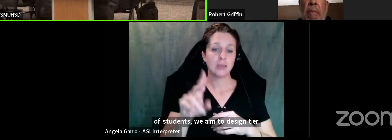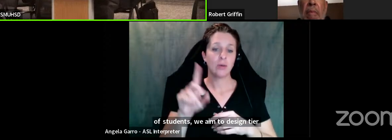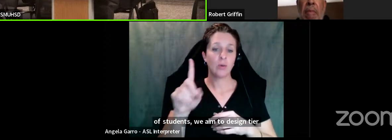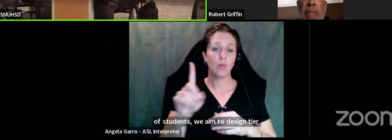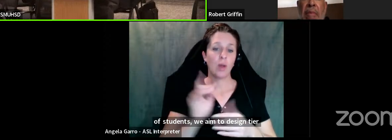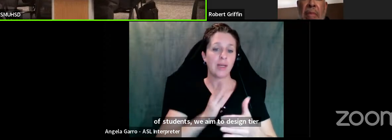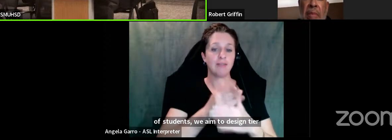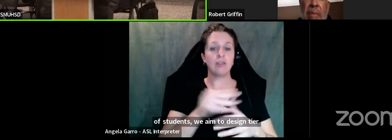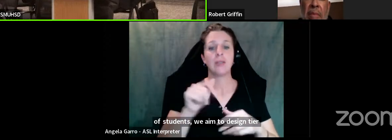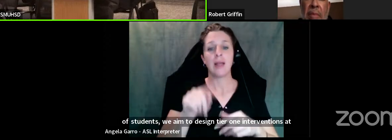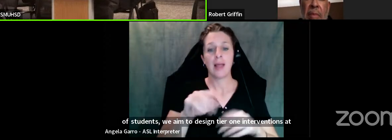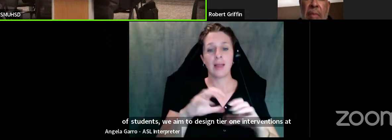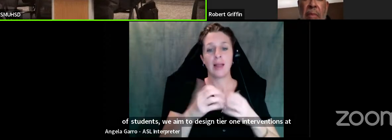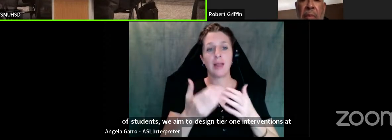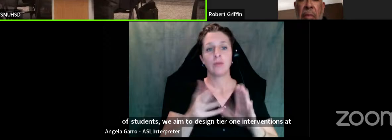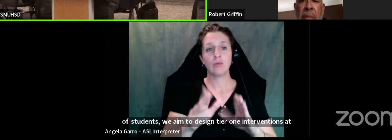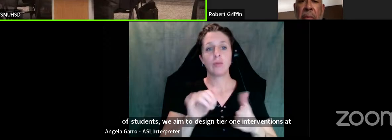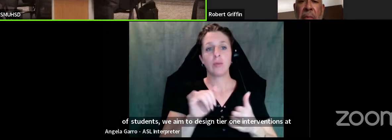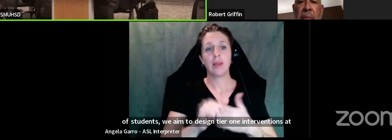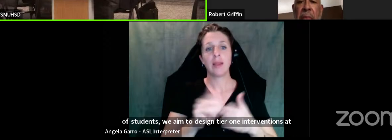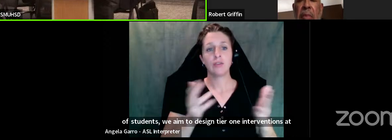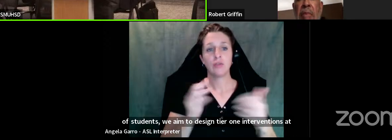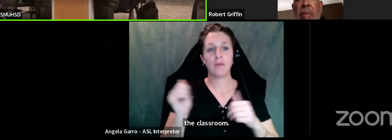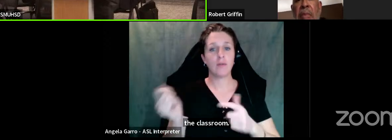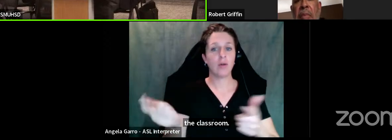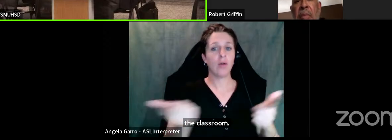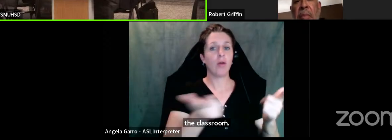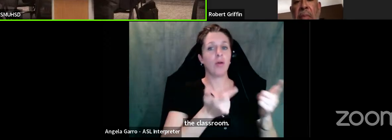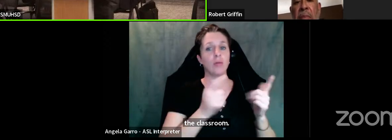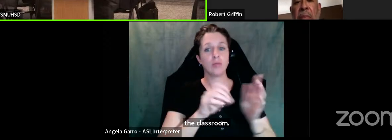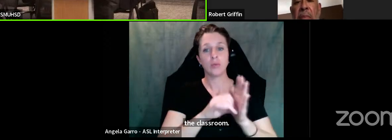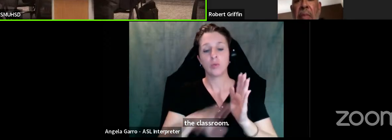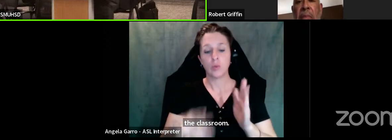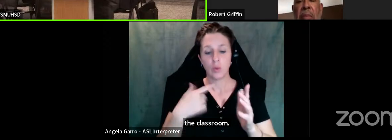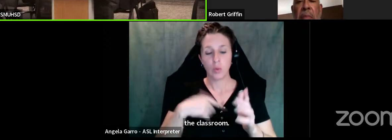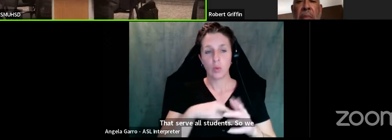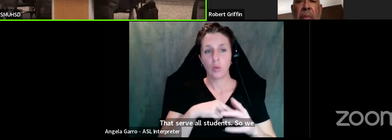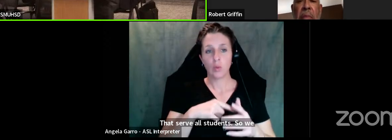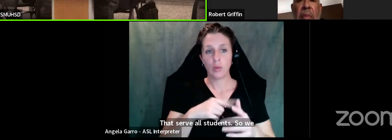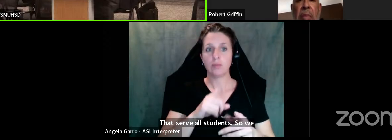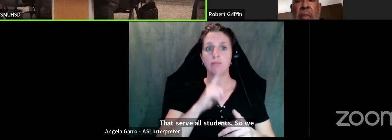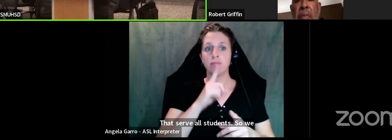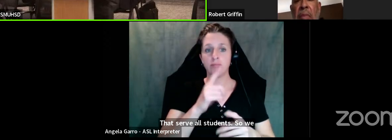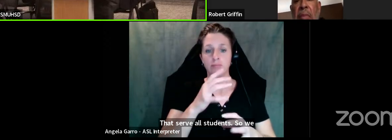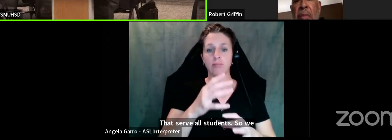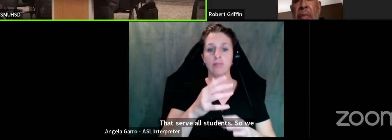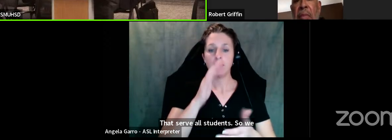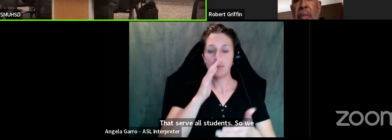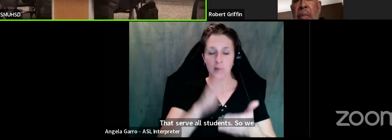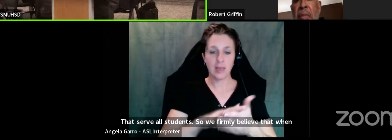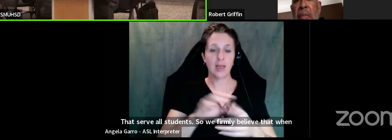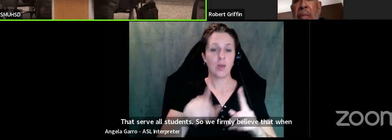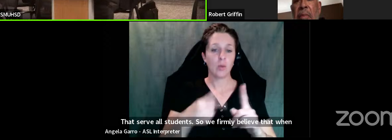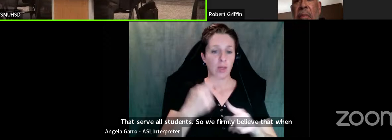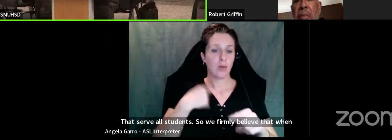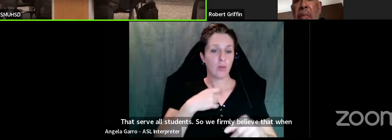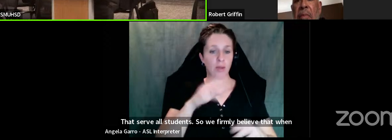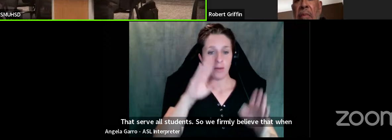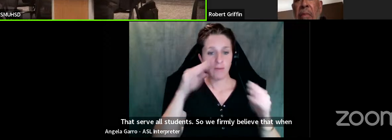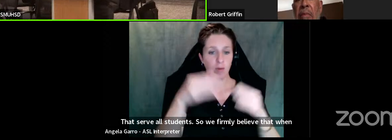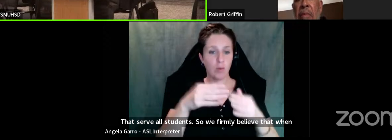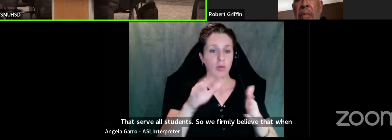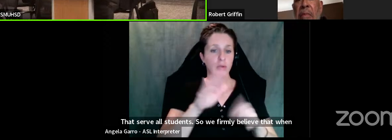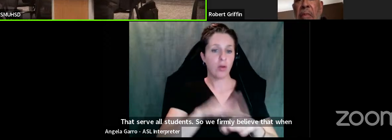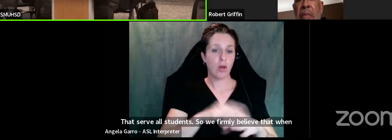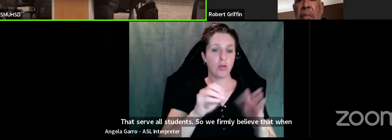at the classroom that serve all students. So we firmly believe that when we focus on the students who are